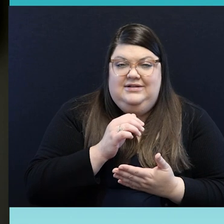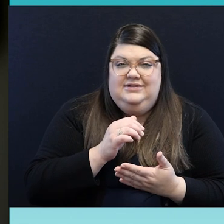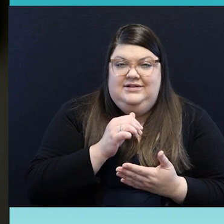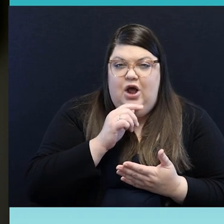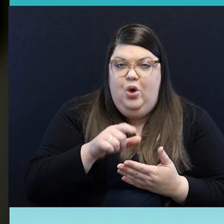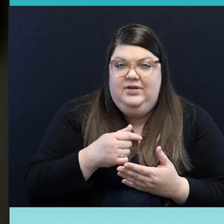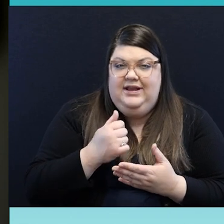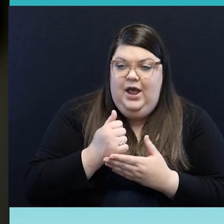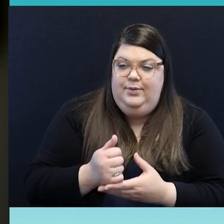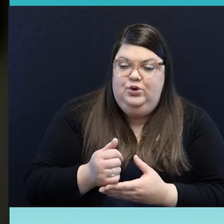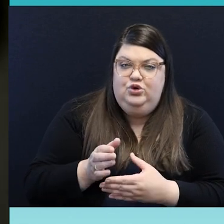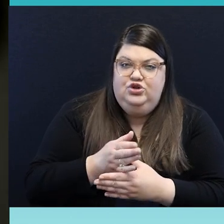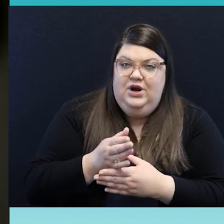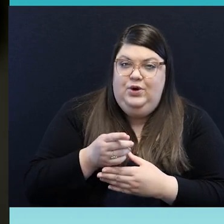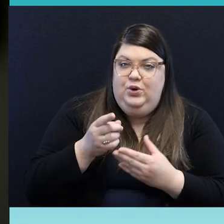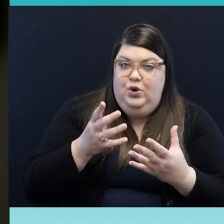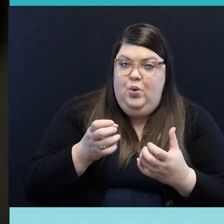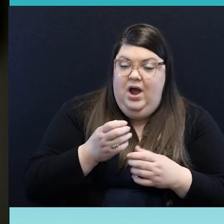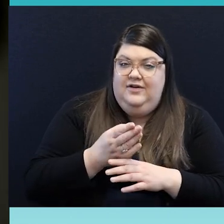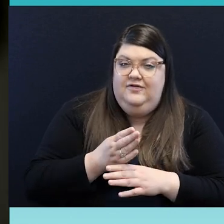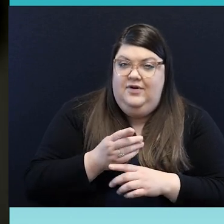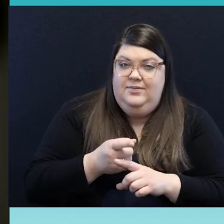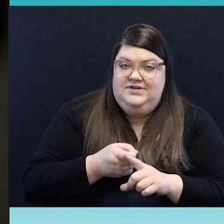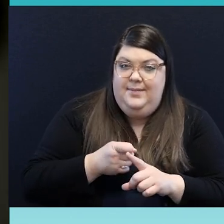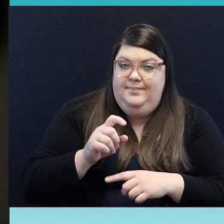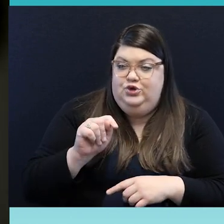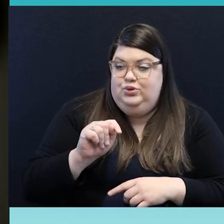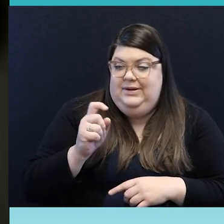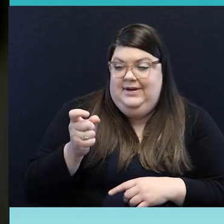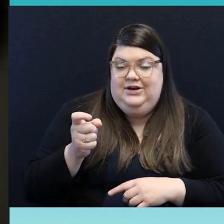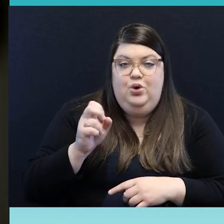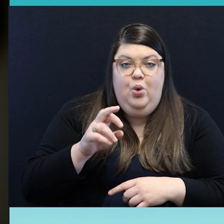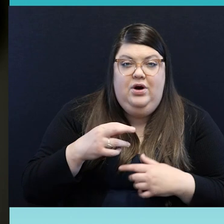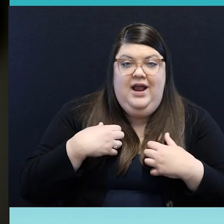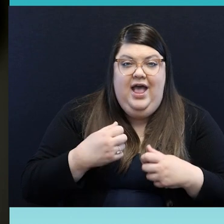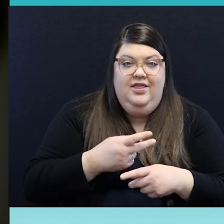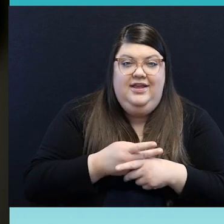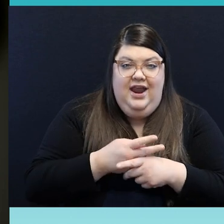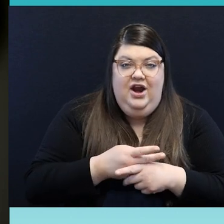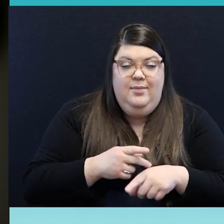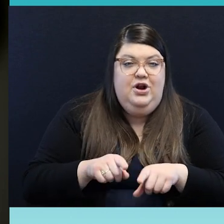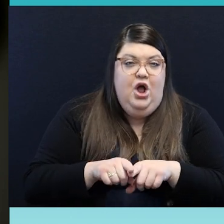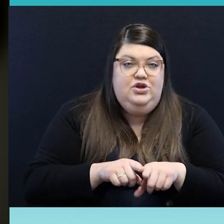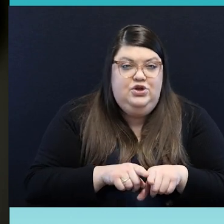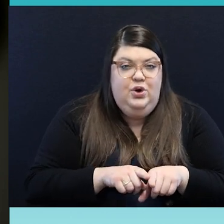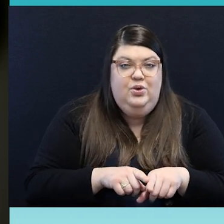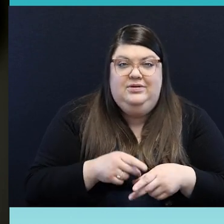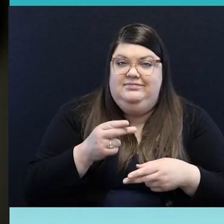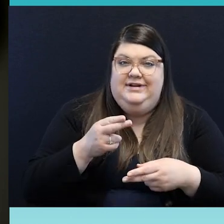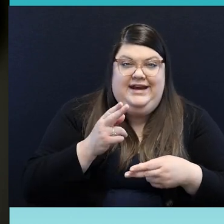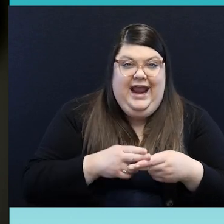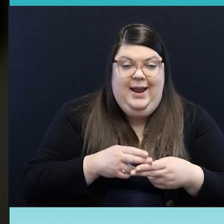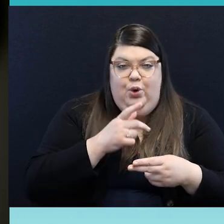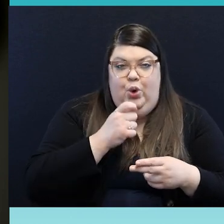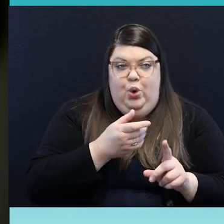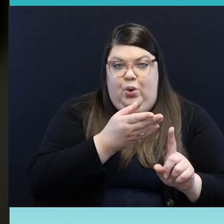you would want from some of your treatment and healthcare, but also to name your